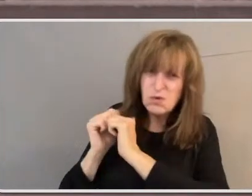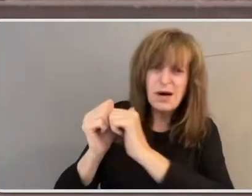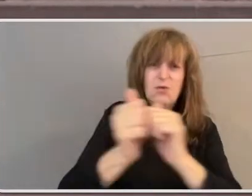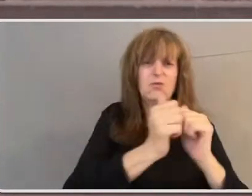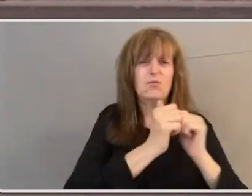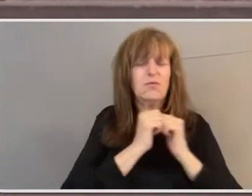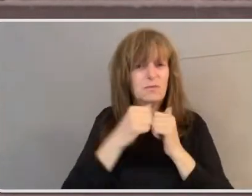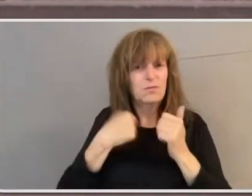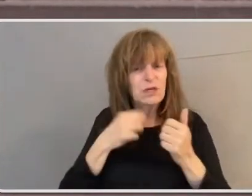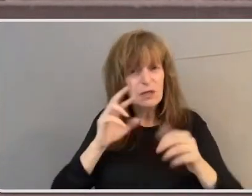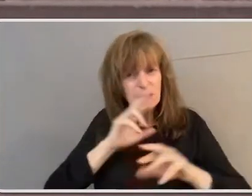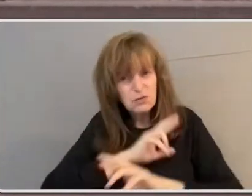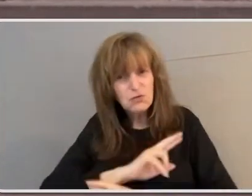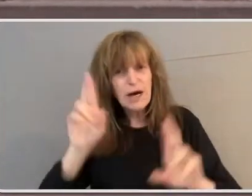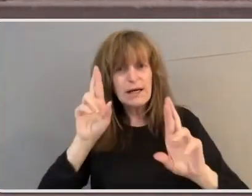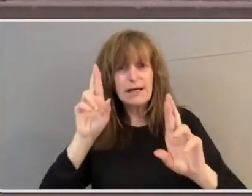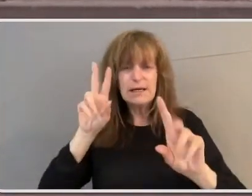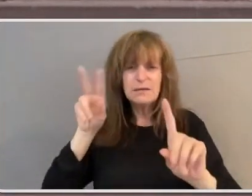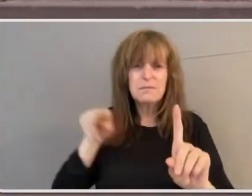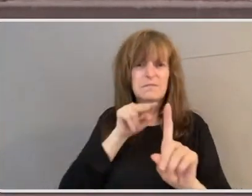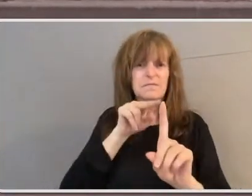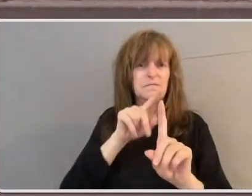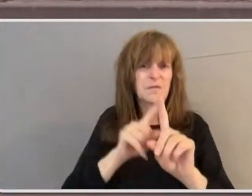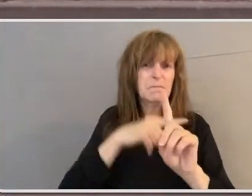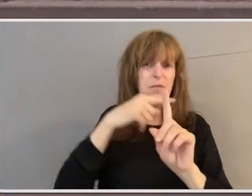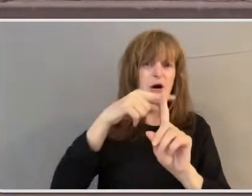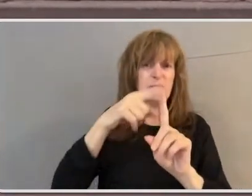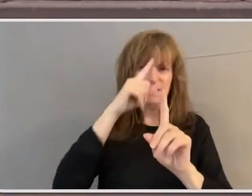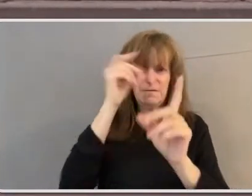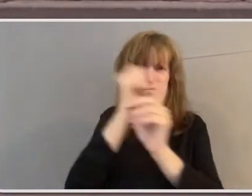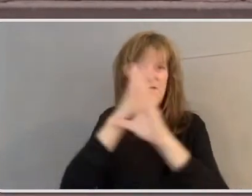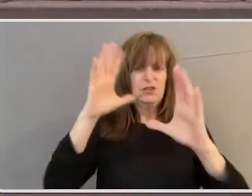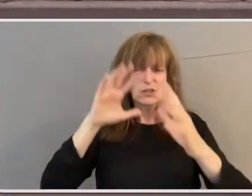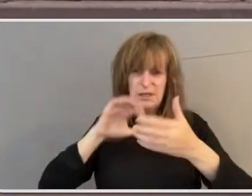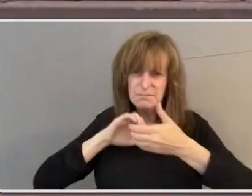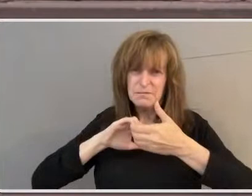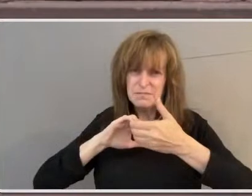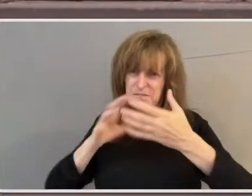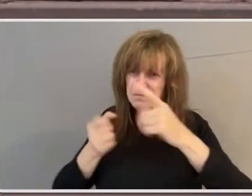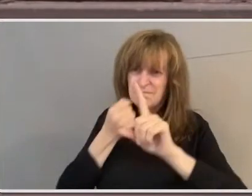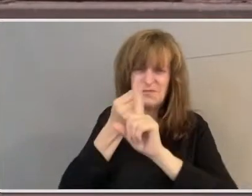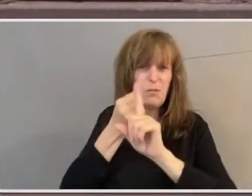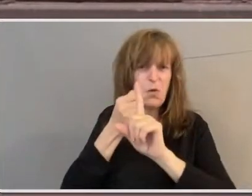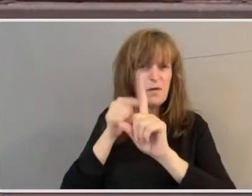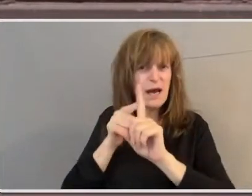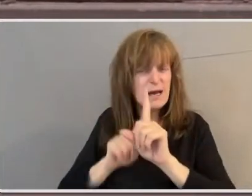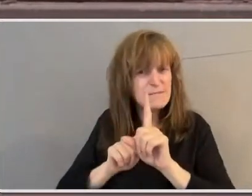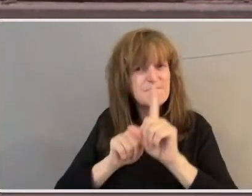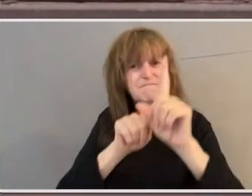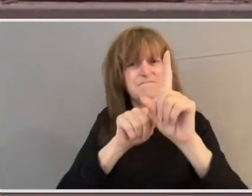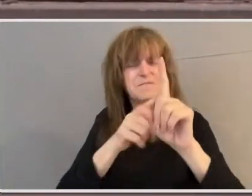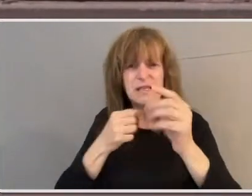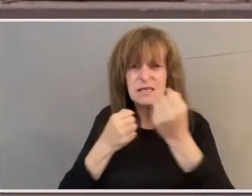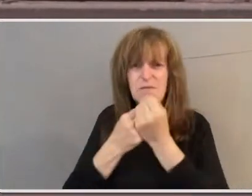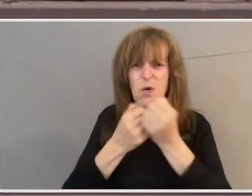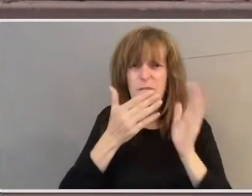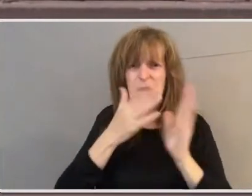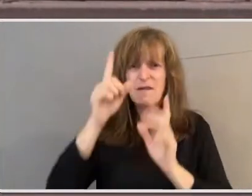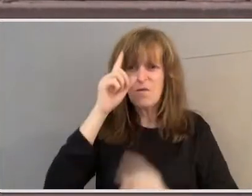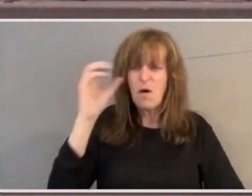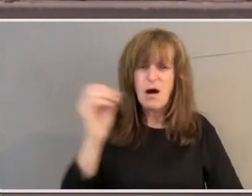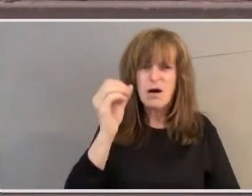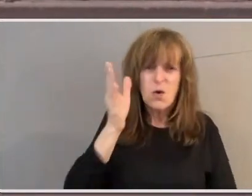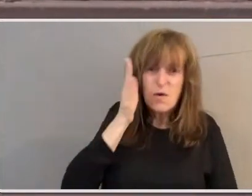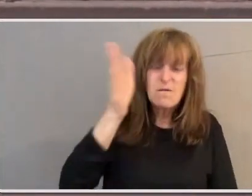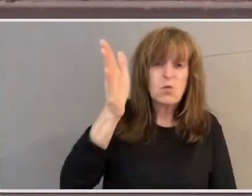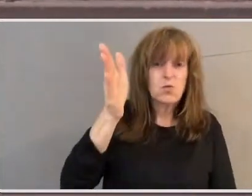vision, ready to unite behind a plan for the future of Ontario. And I truly believe,